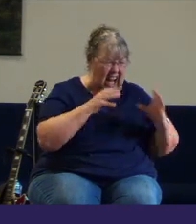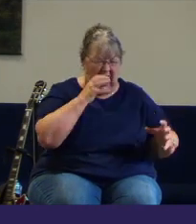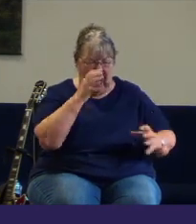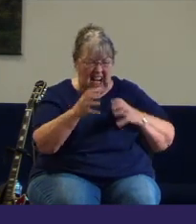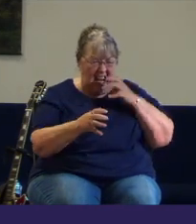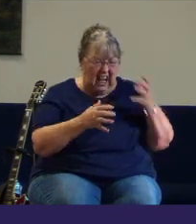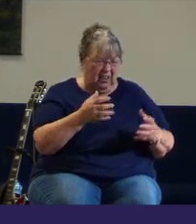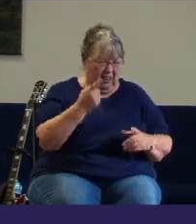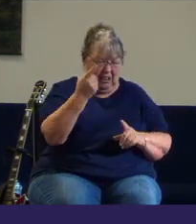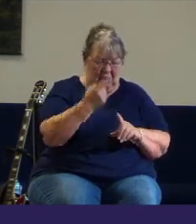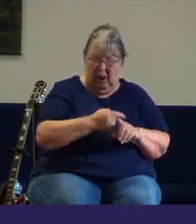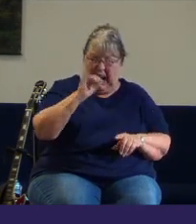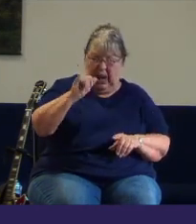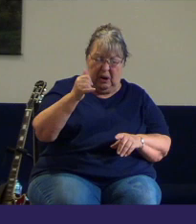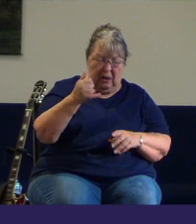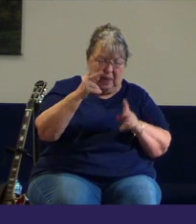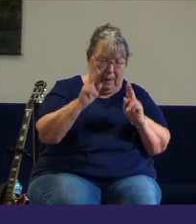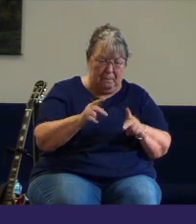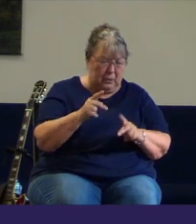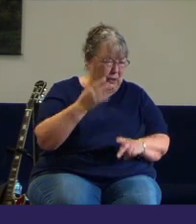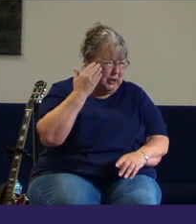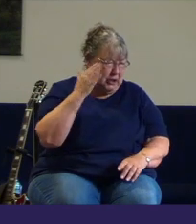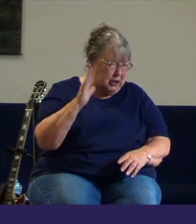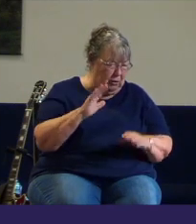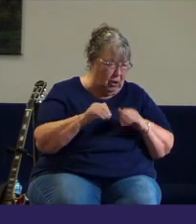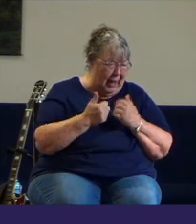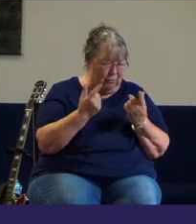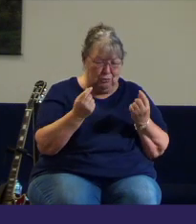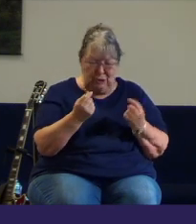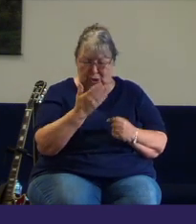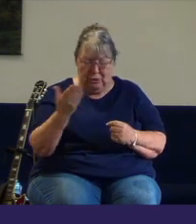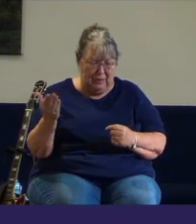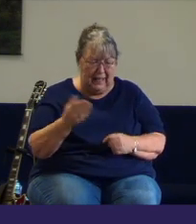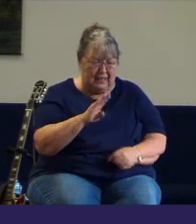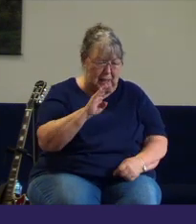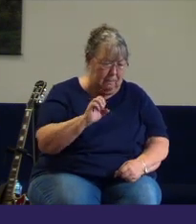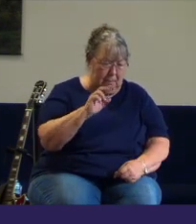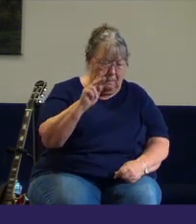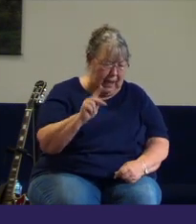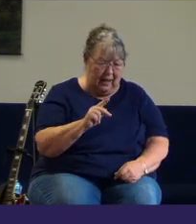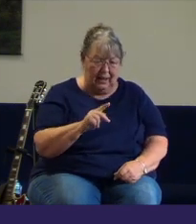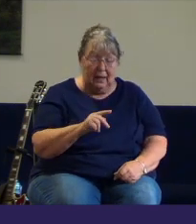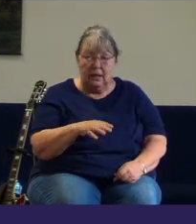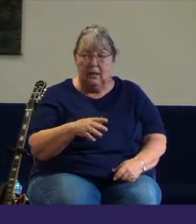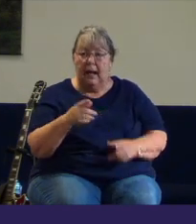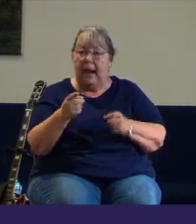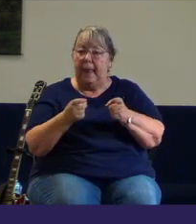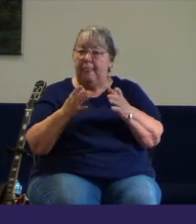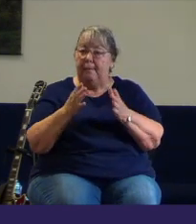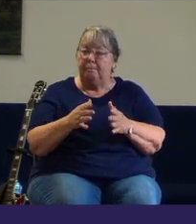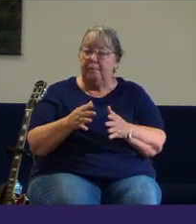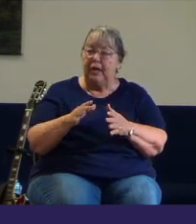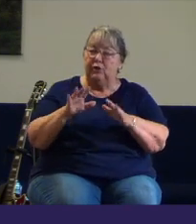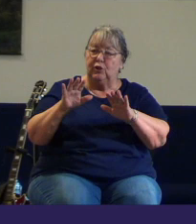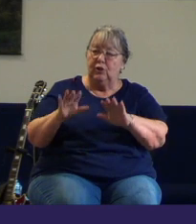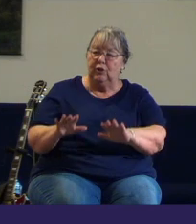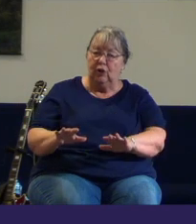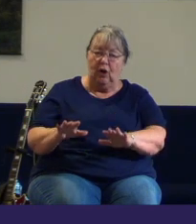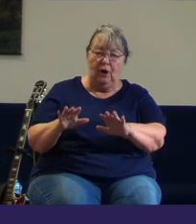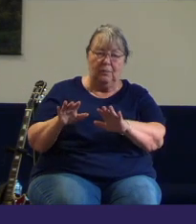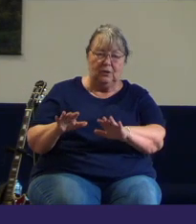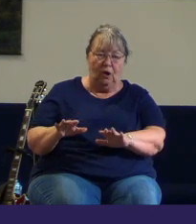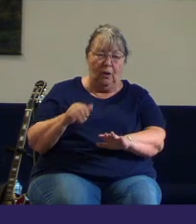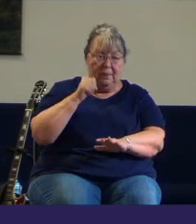you hire someone like this? Don't even know how my little daughter knows how to count better, stuff like that. And the manager proceeds to calm